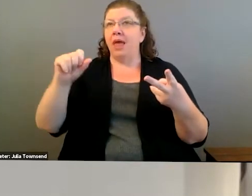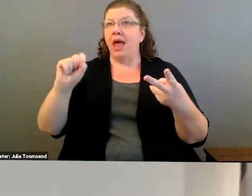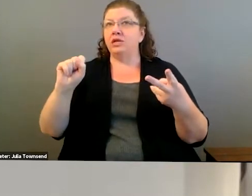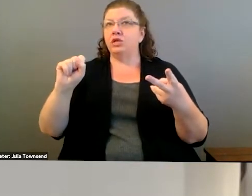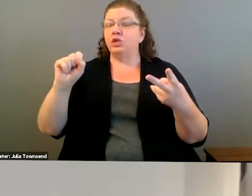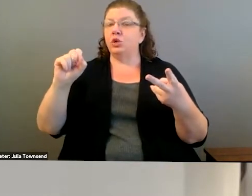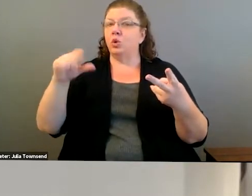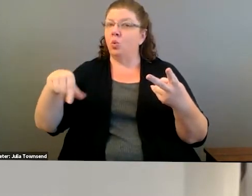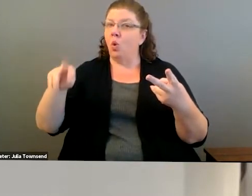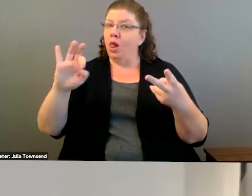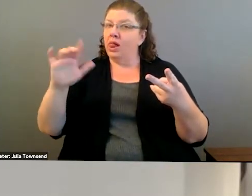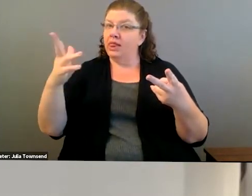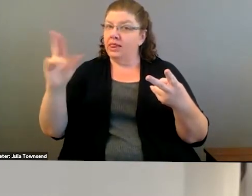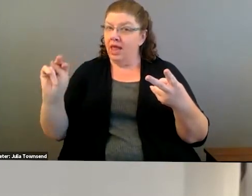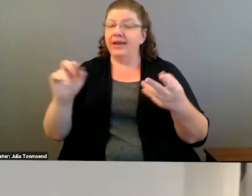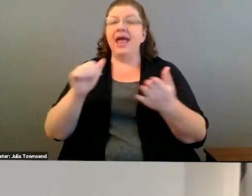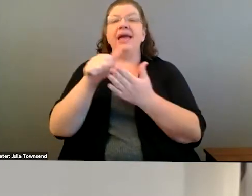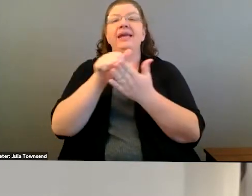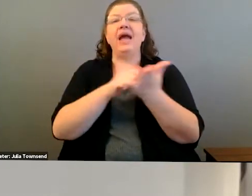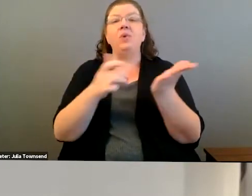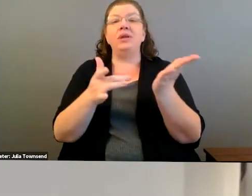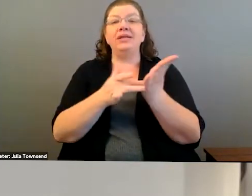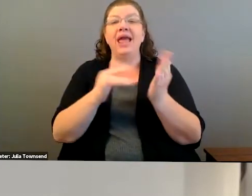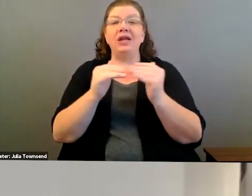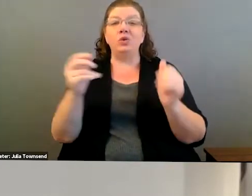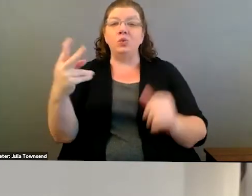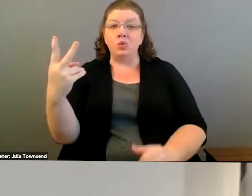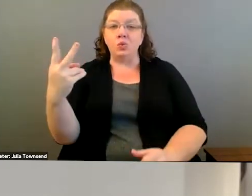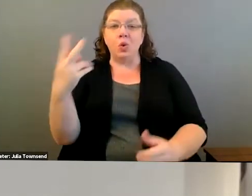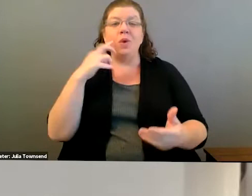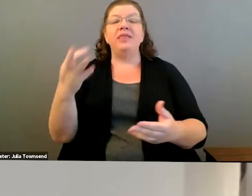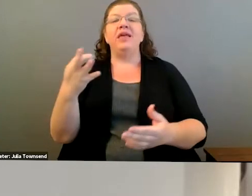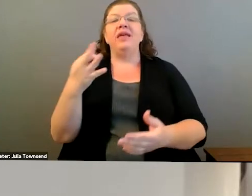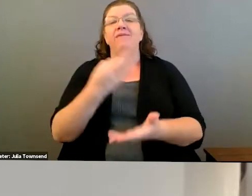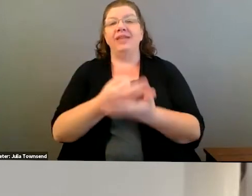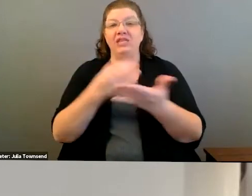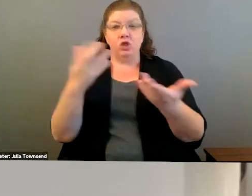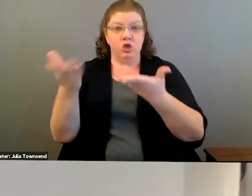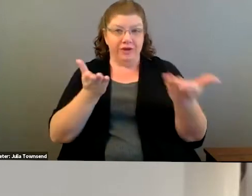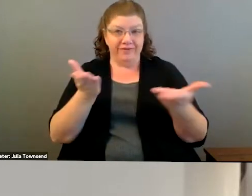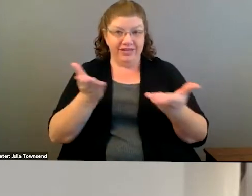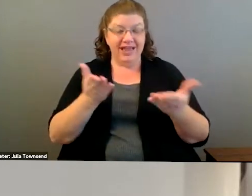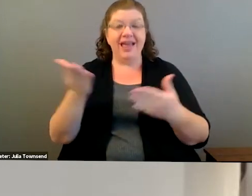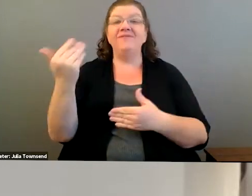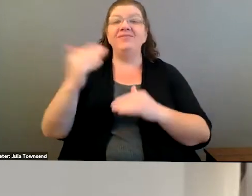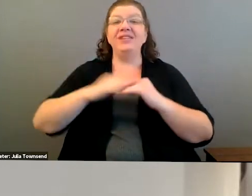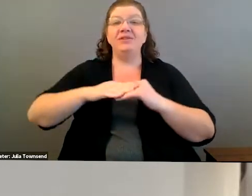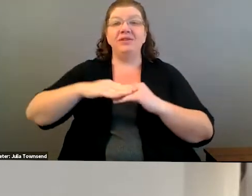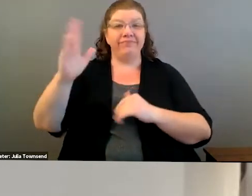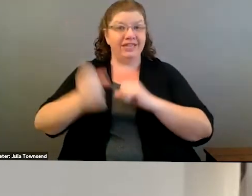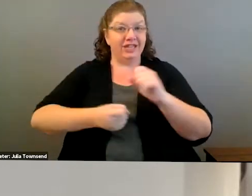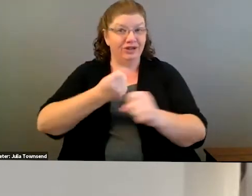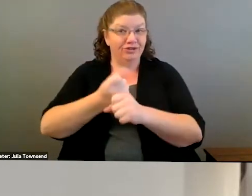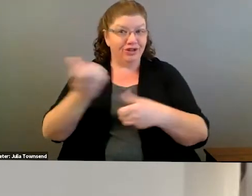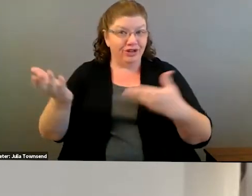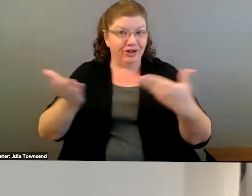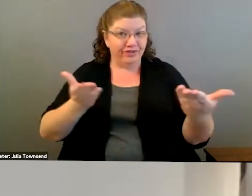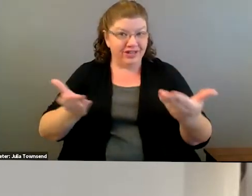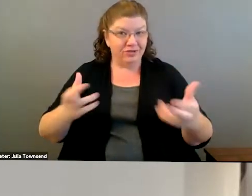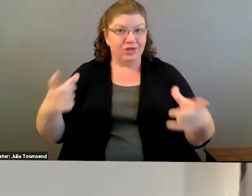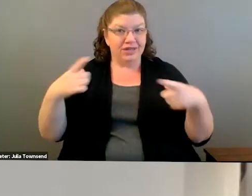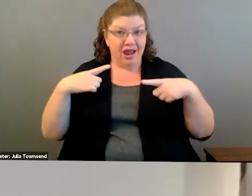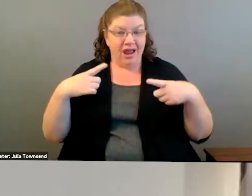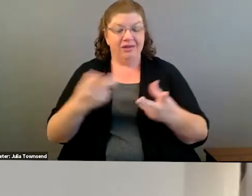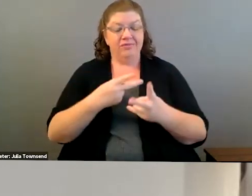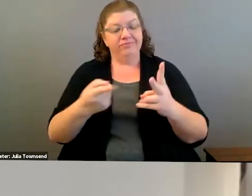Pascaoan, who's an accounting tech 2 with fiscal services with 15 plus years of service. So Judy